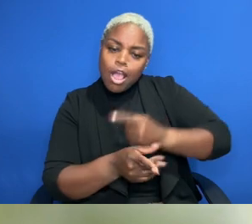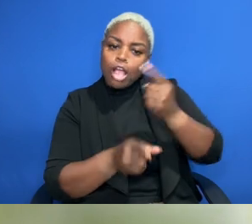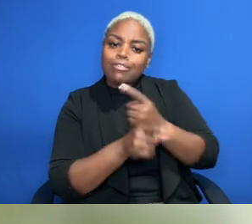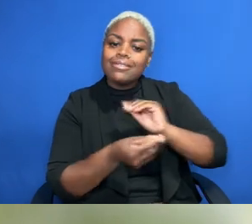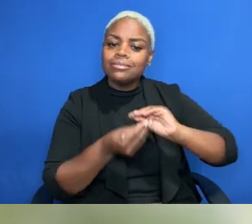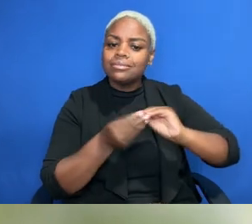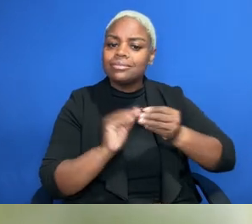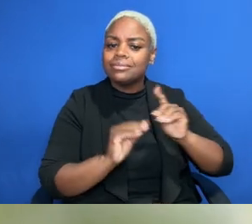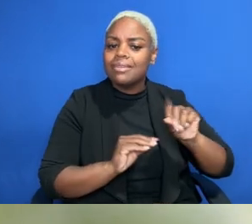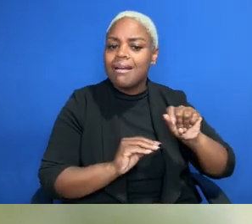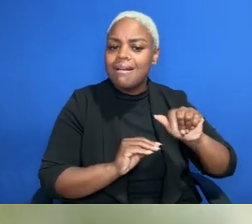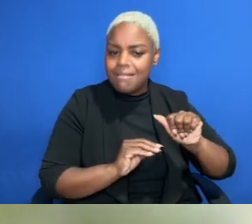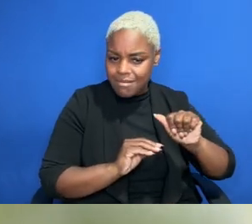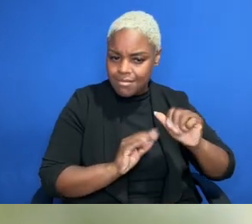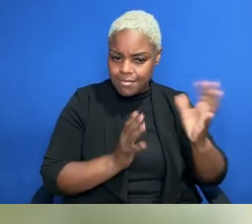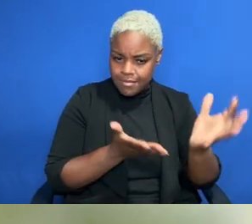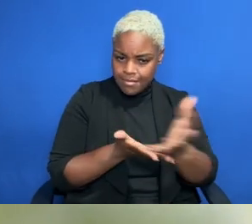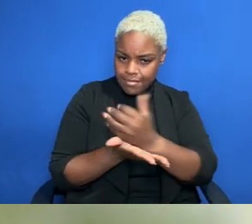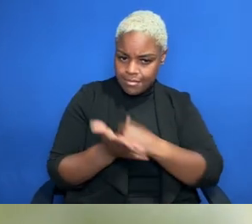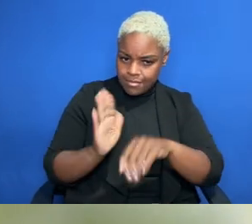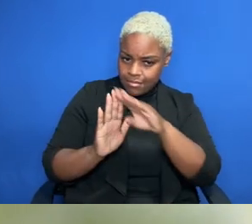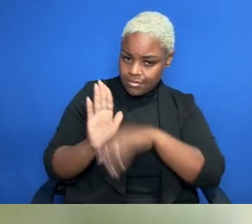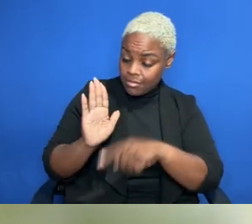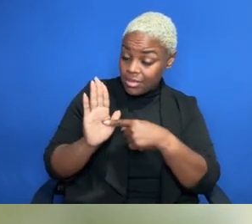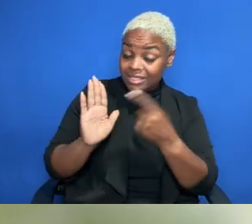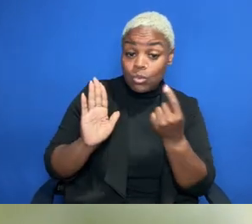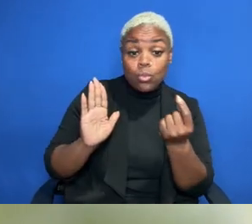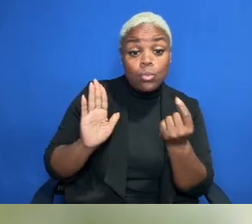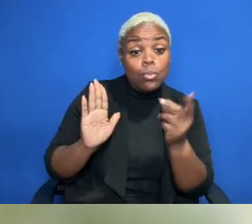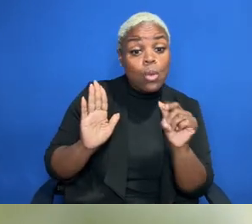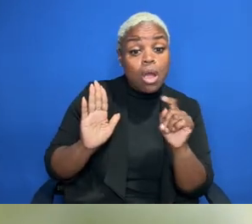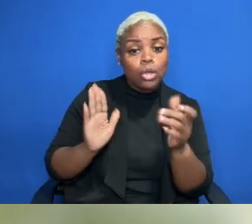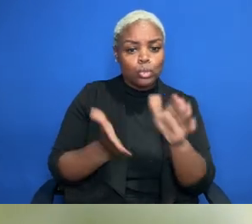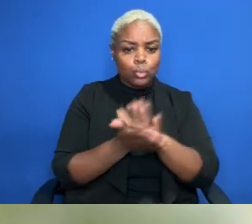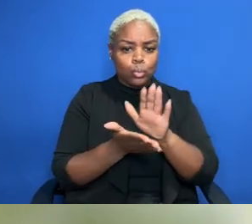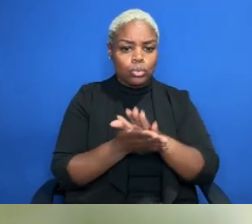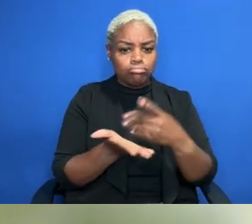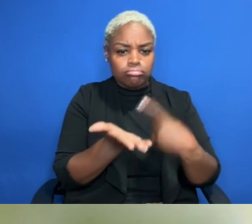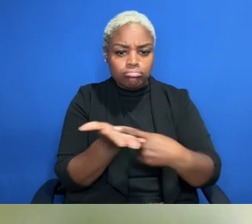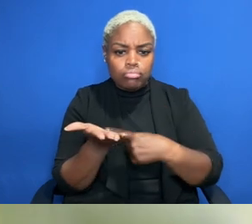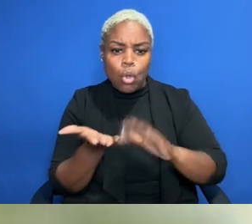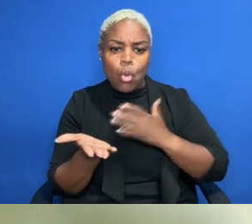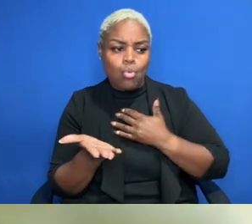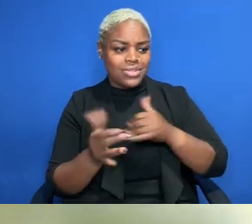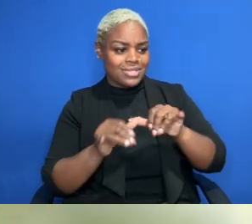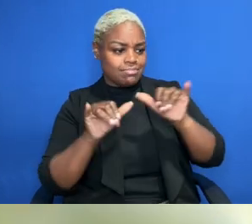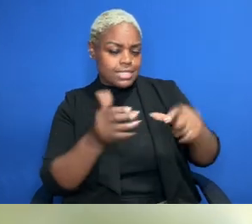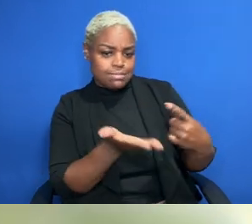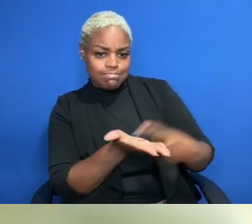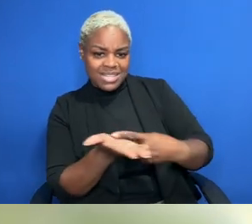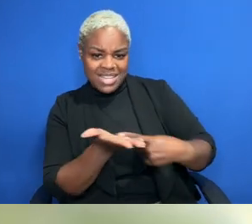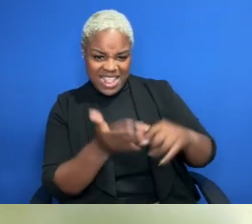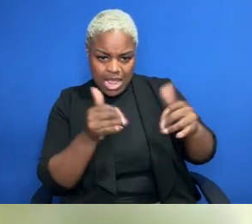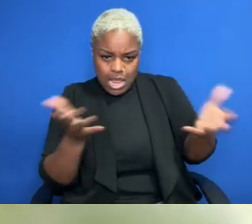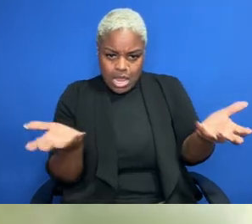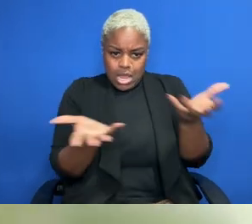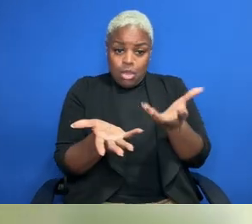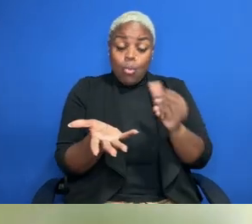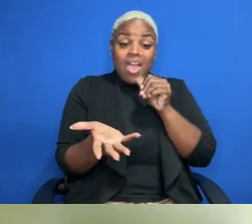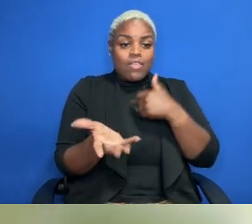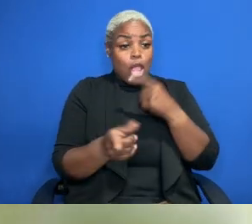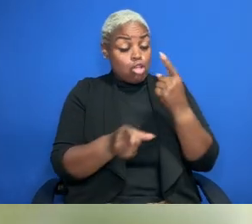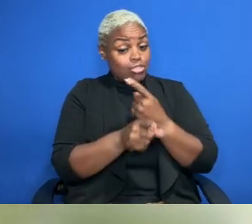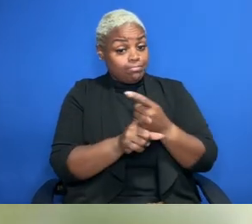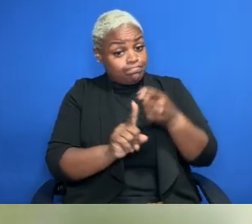need to collect accurate data. Data is what schools speak and our systems speak. And if we don't